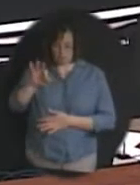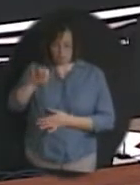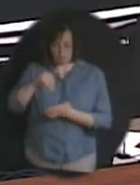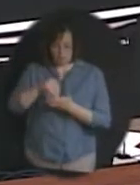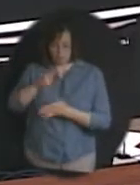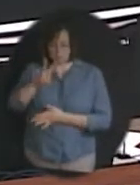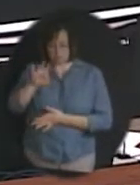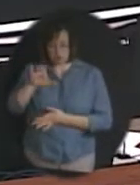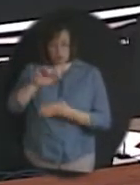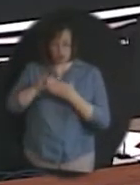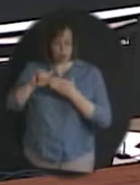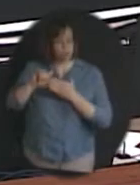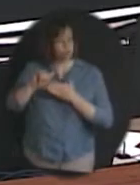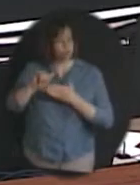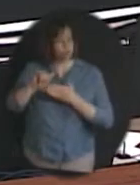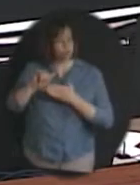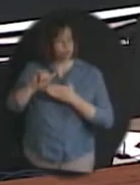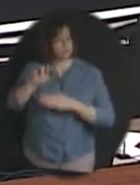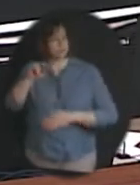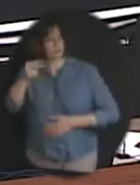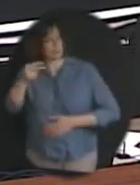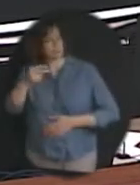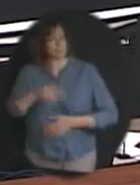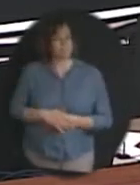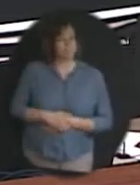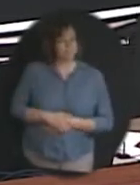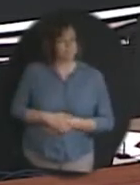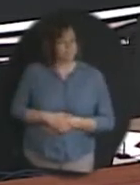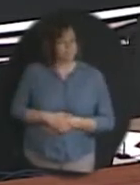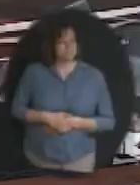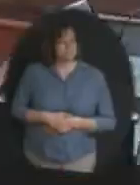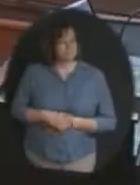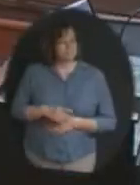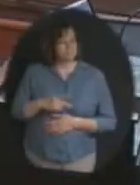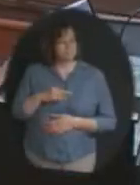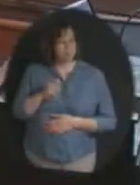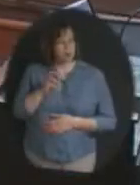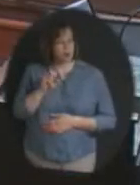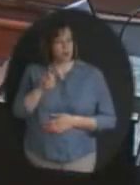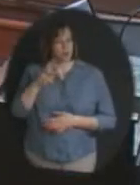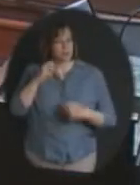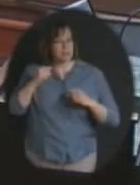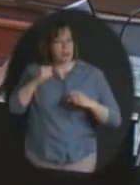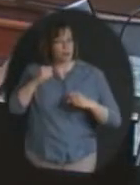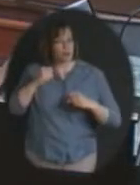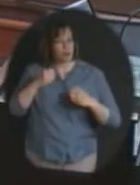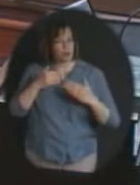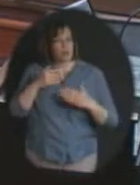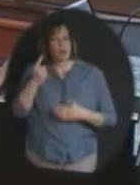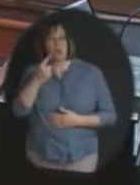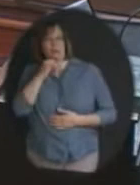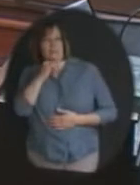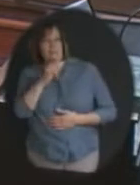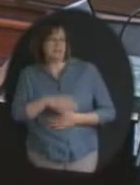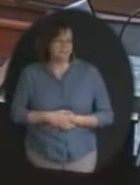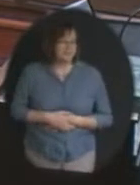$159,700. Second. Mr. Parker was louder. Go ahead. He always is.